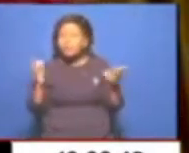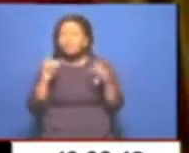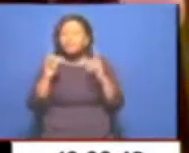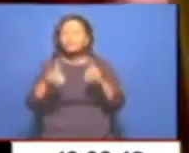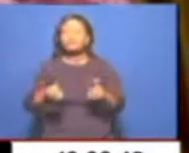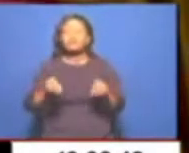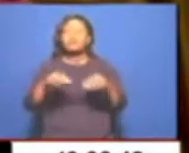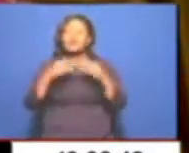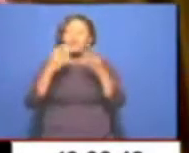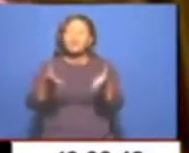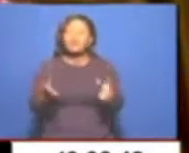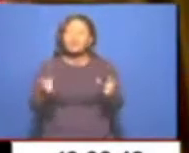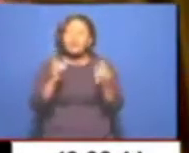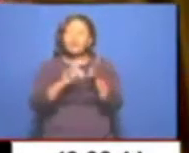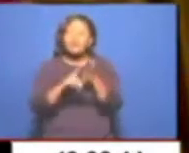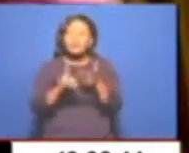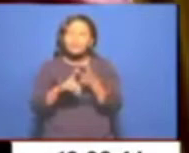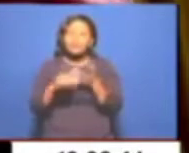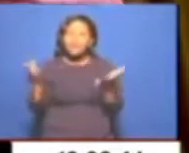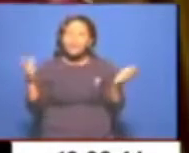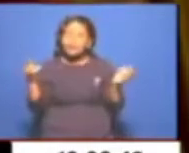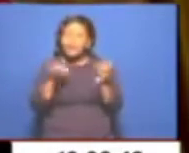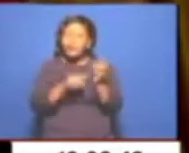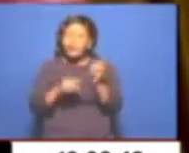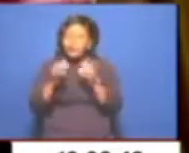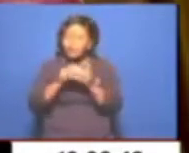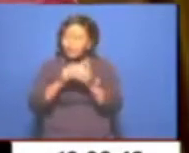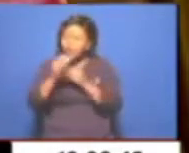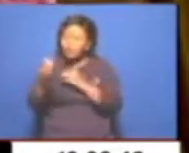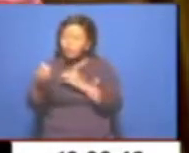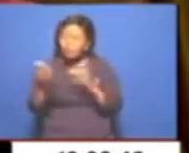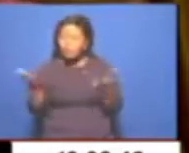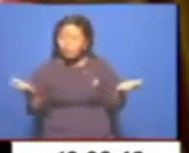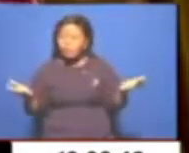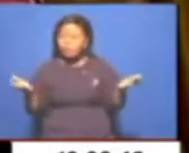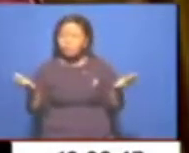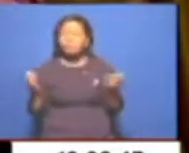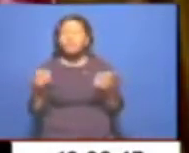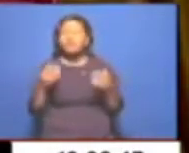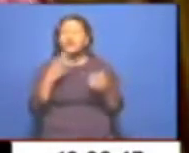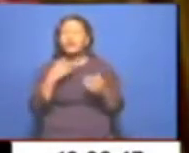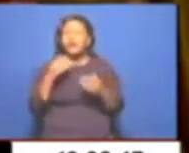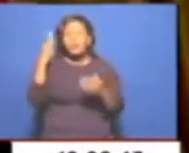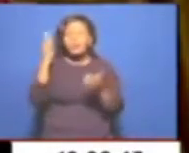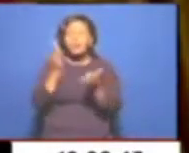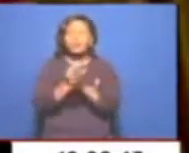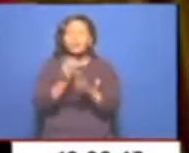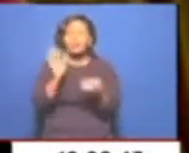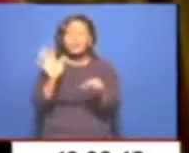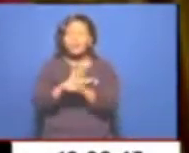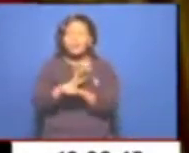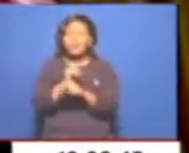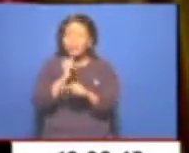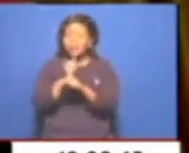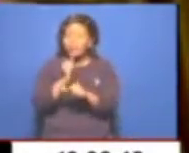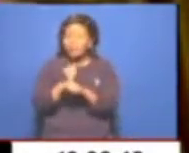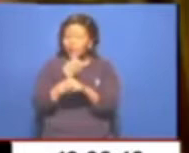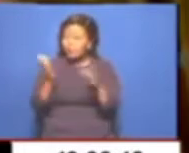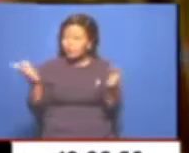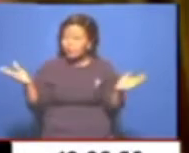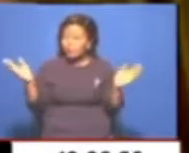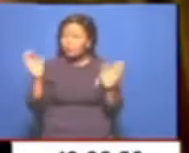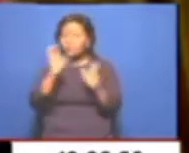than we, the people, gave him. And you, as the Supreme Court, in being faithful to only in accordance with this Constitution,